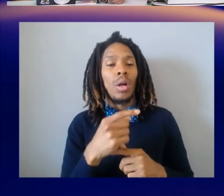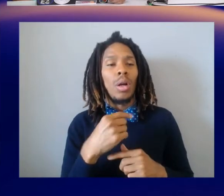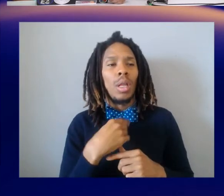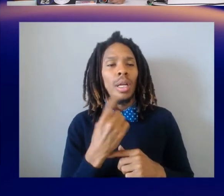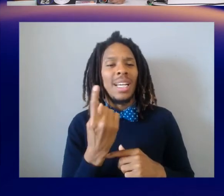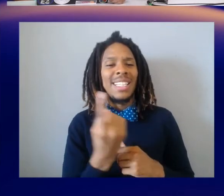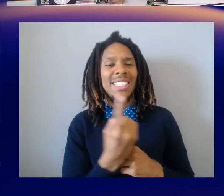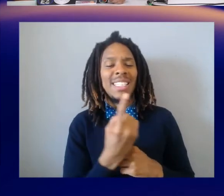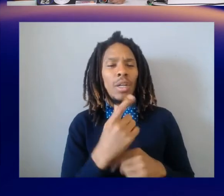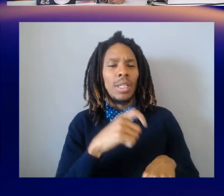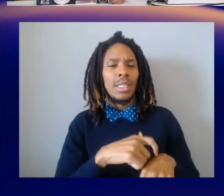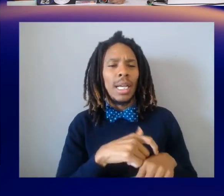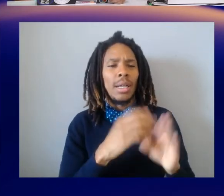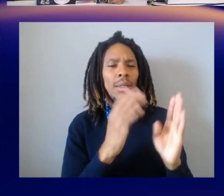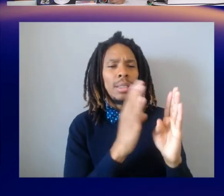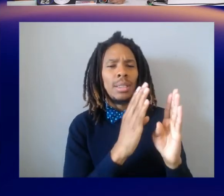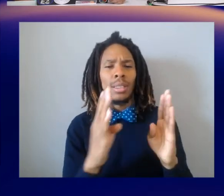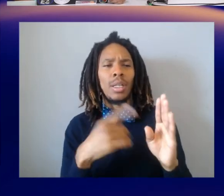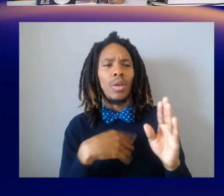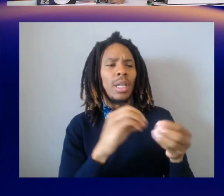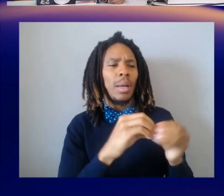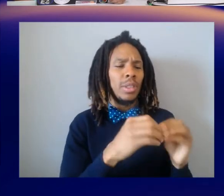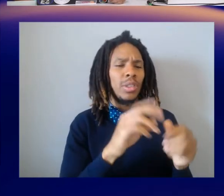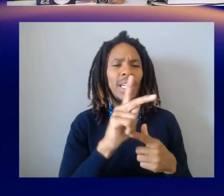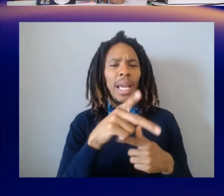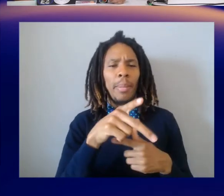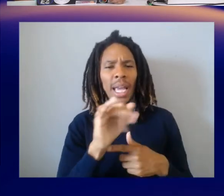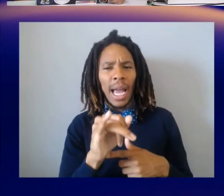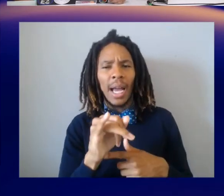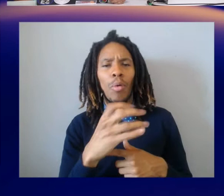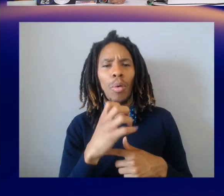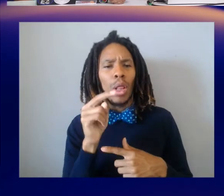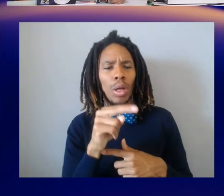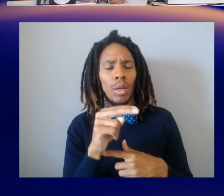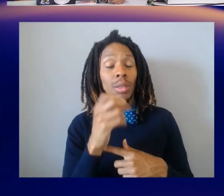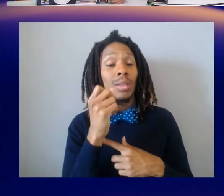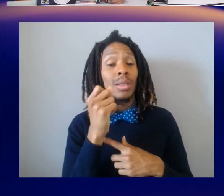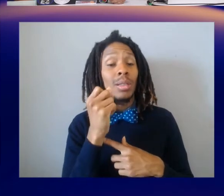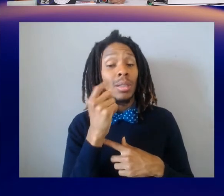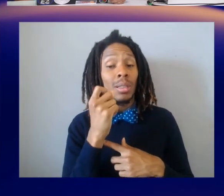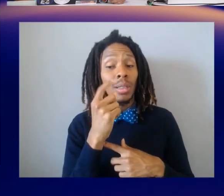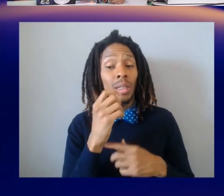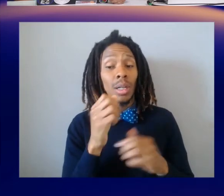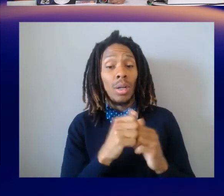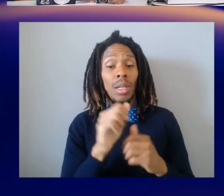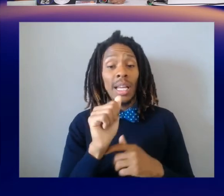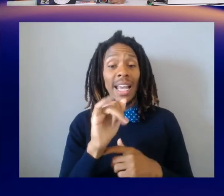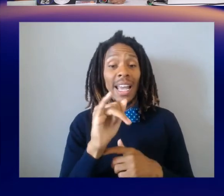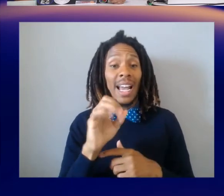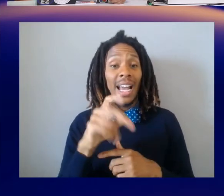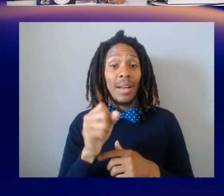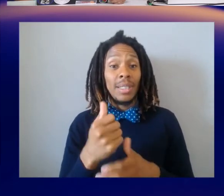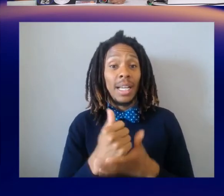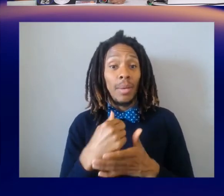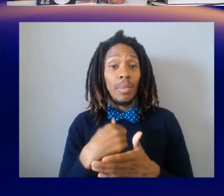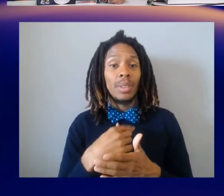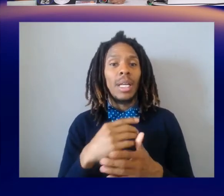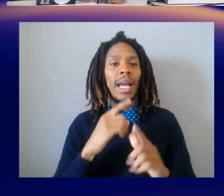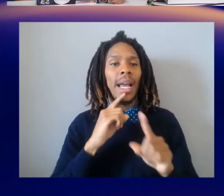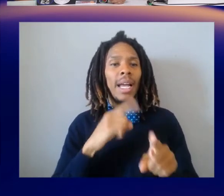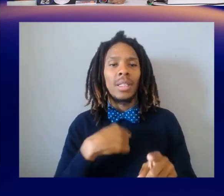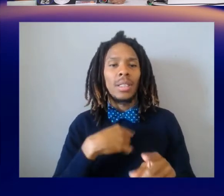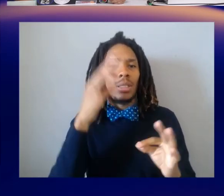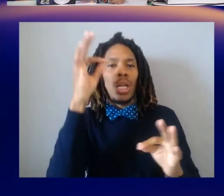we know those are metrics, those are KPIs we want to look at. However, what AIOps really helps us do is answer that unknown.